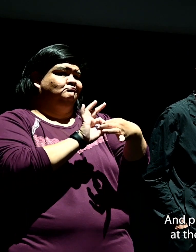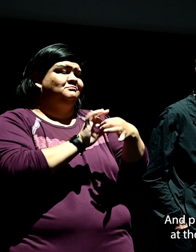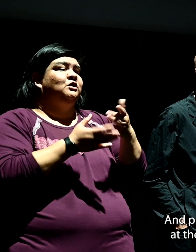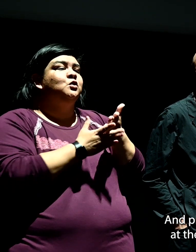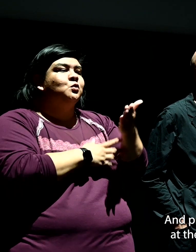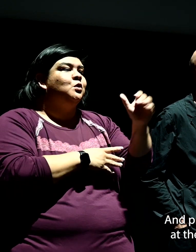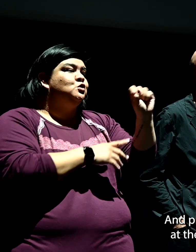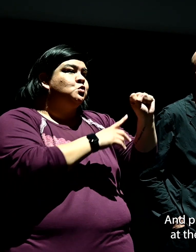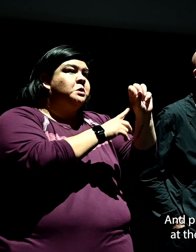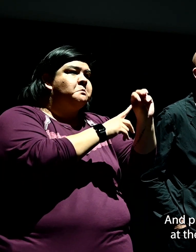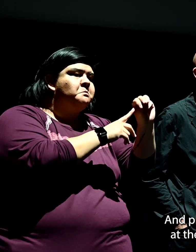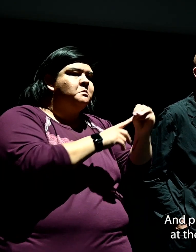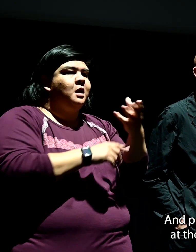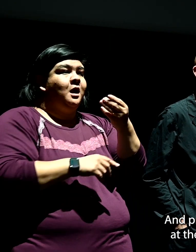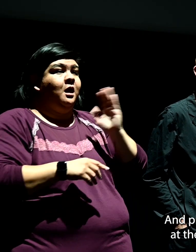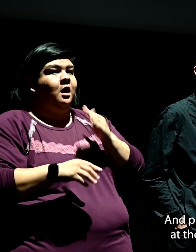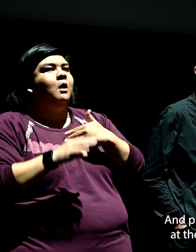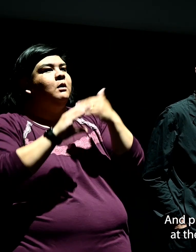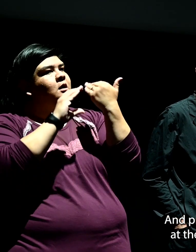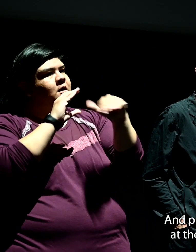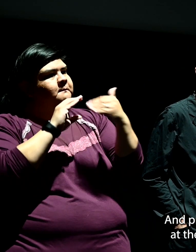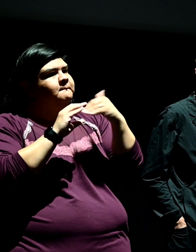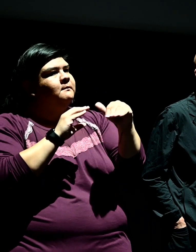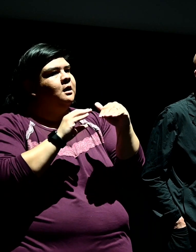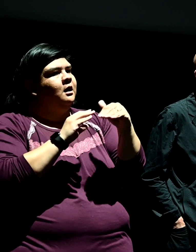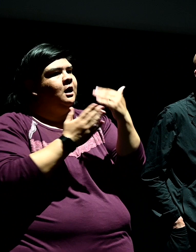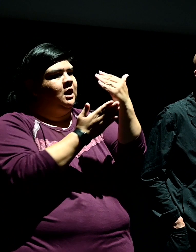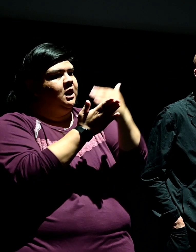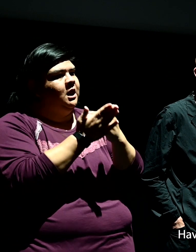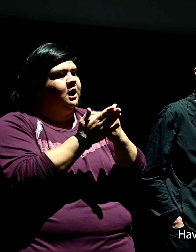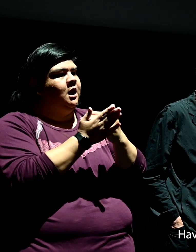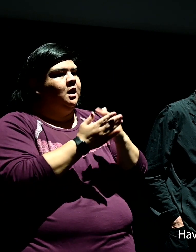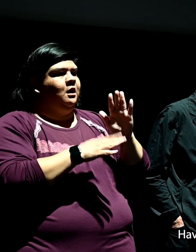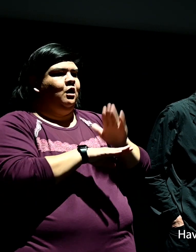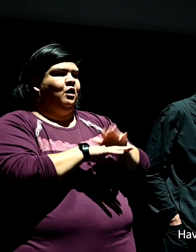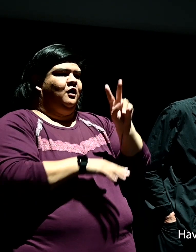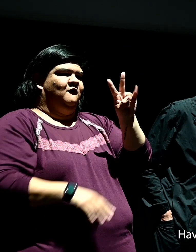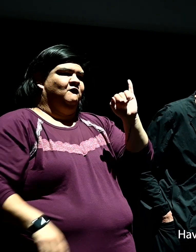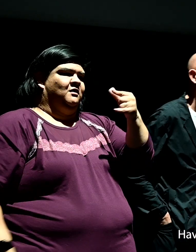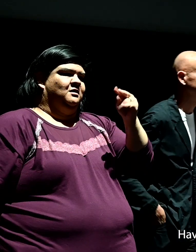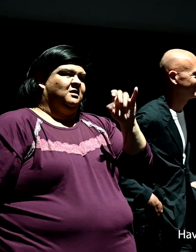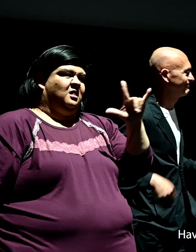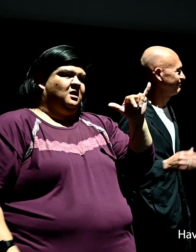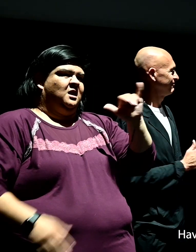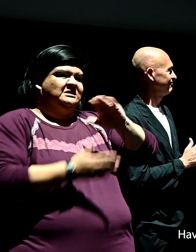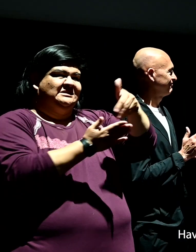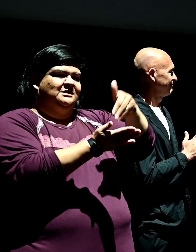emailing list at the Vignelli Center website. Thanks everyone. Have a wonderful evening.